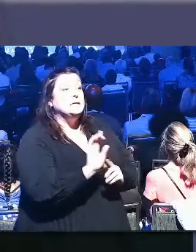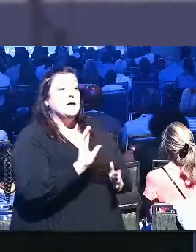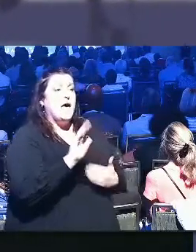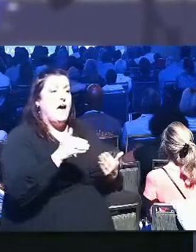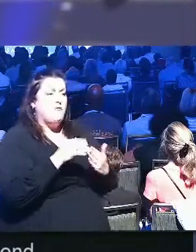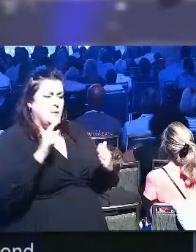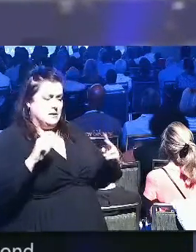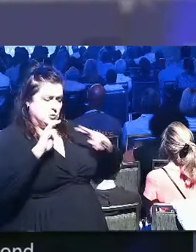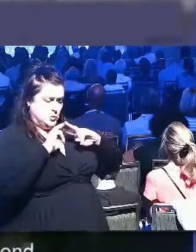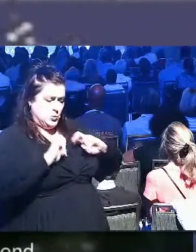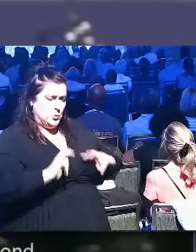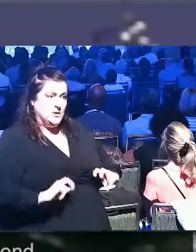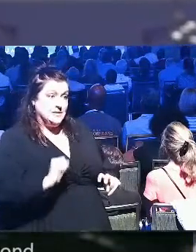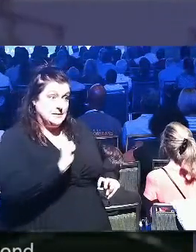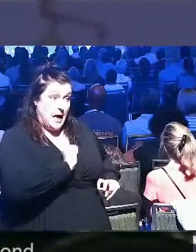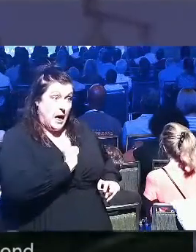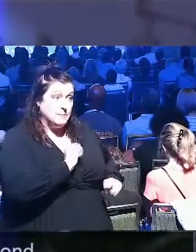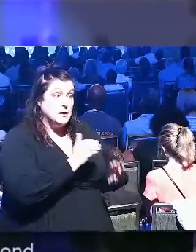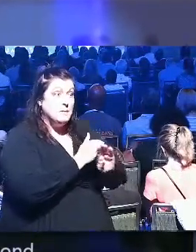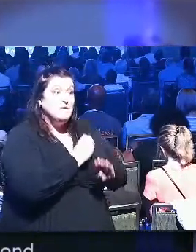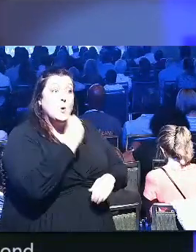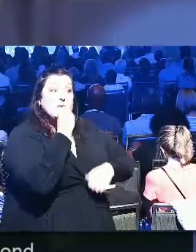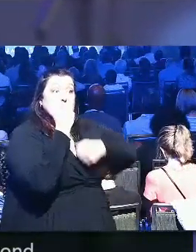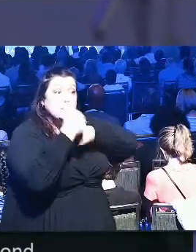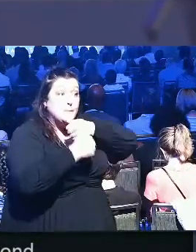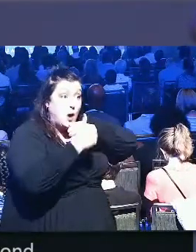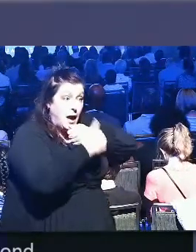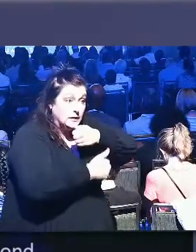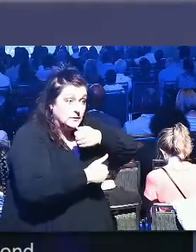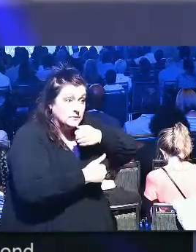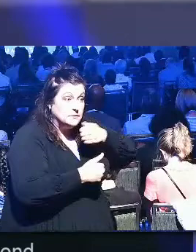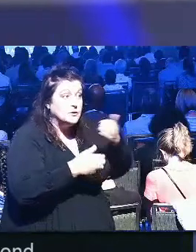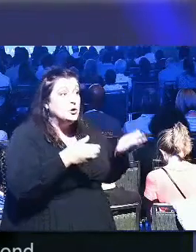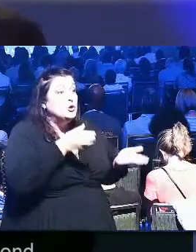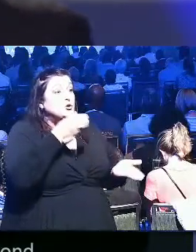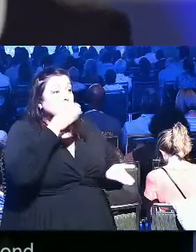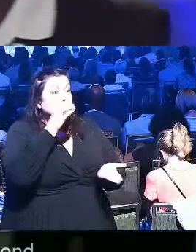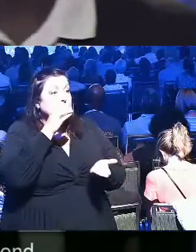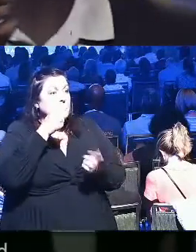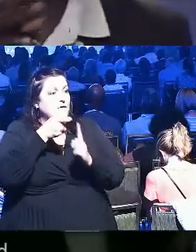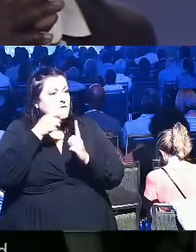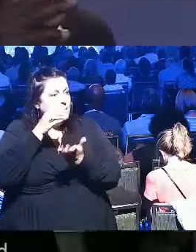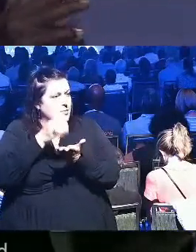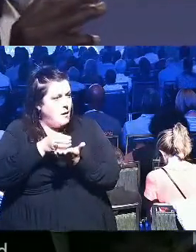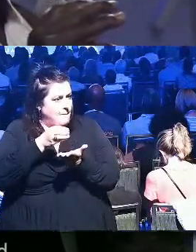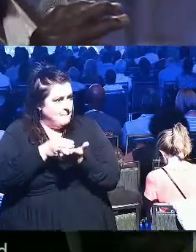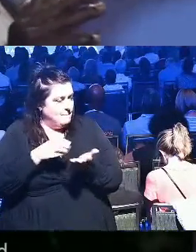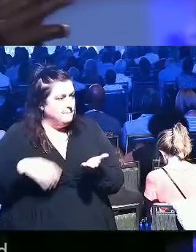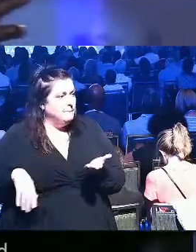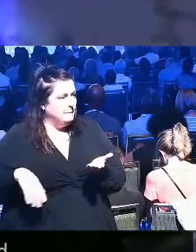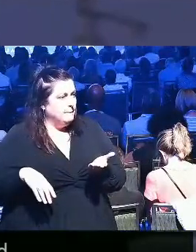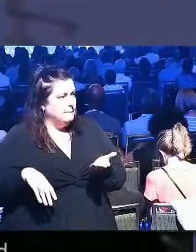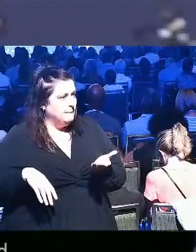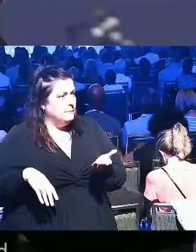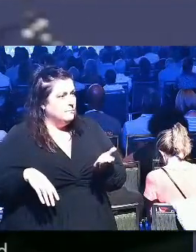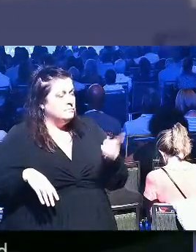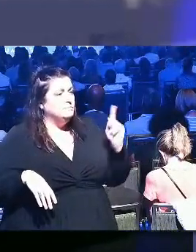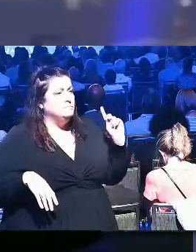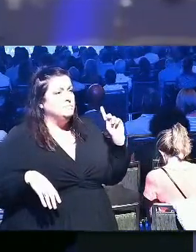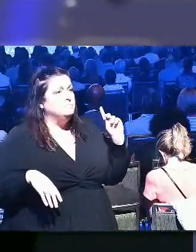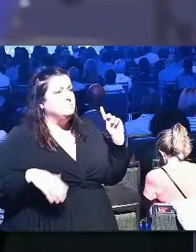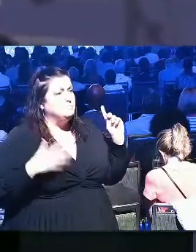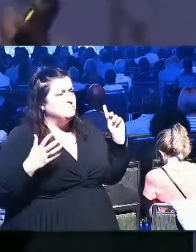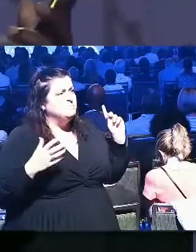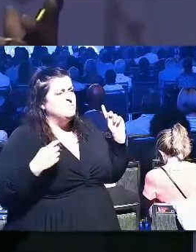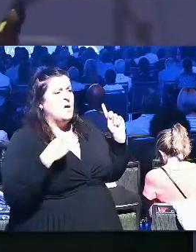examine themselves before they eat of the bread and drink of the cup. And I don't know about you, but